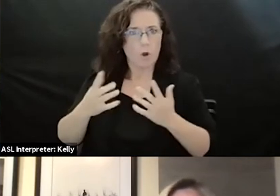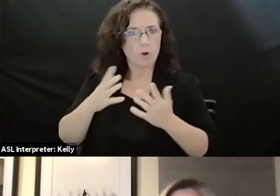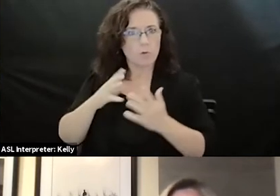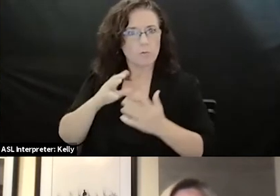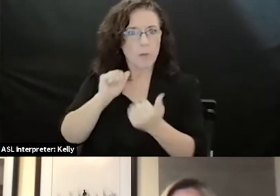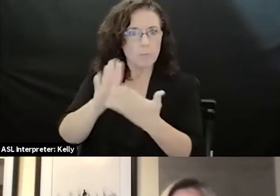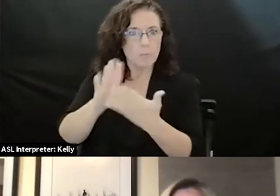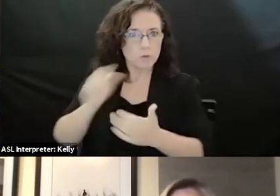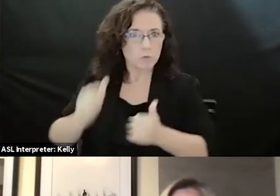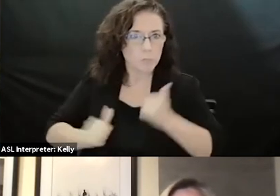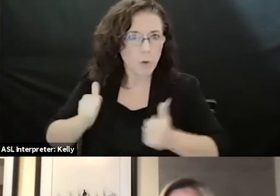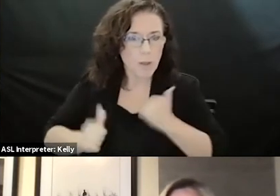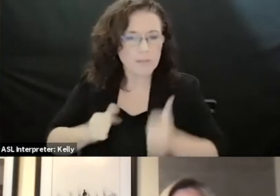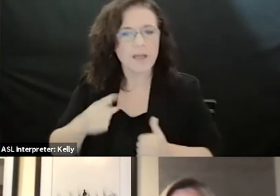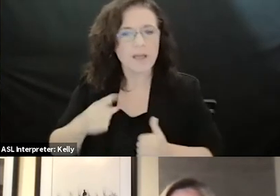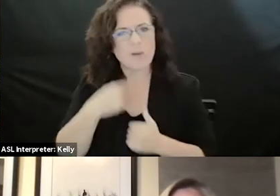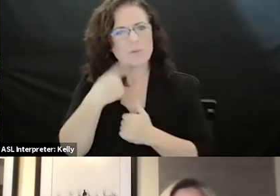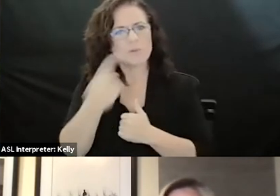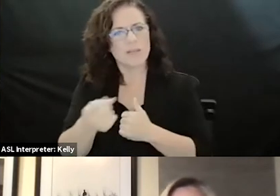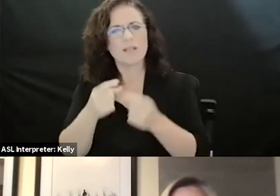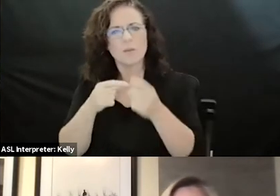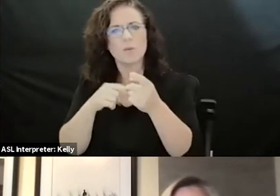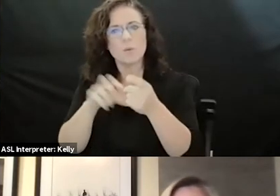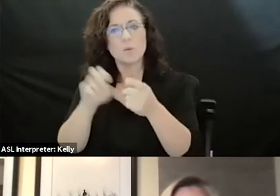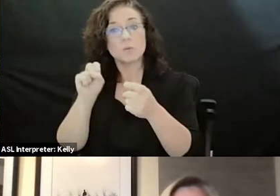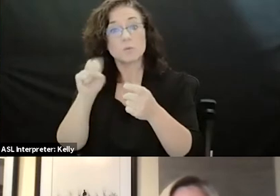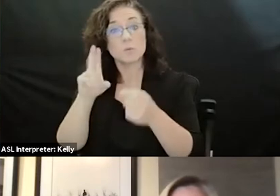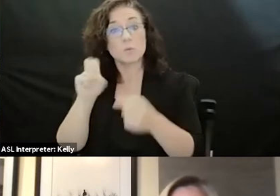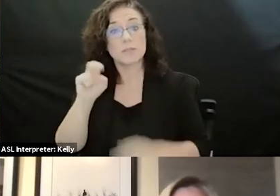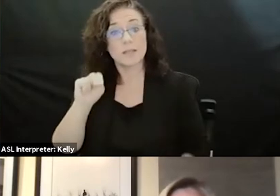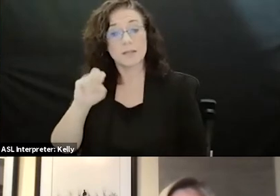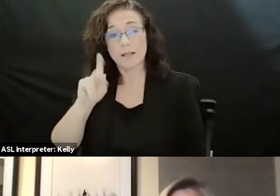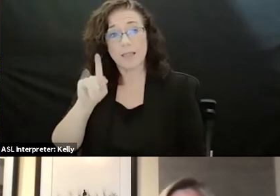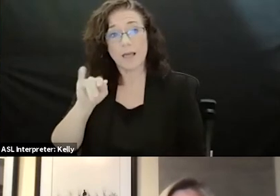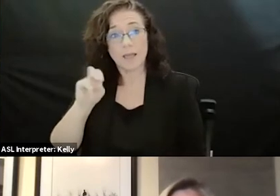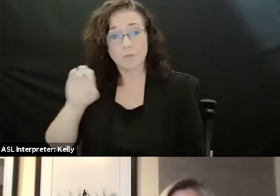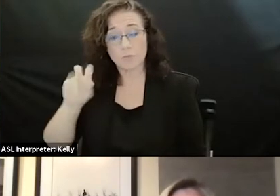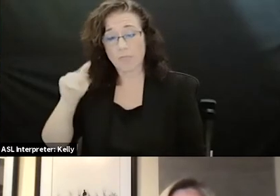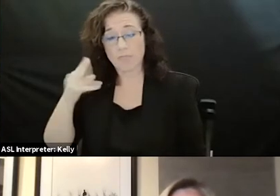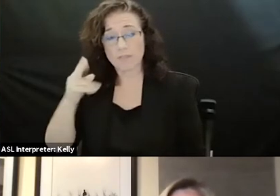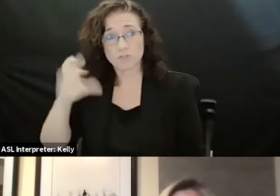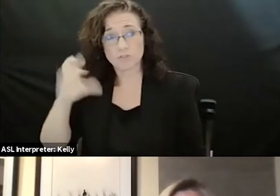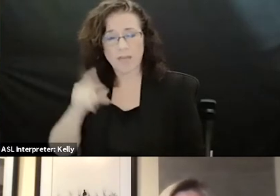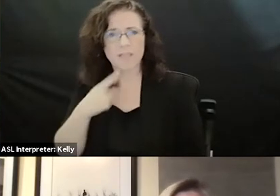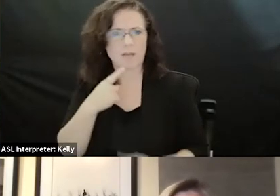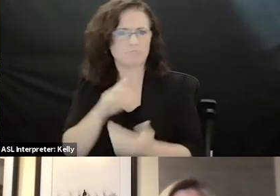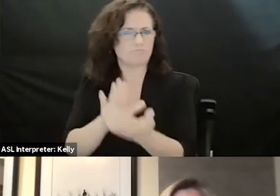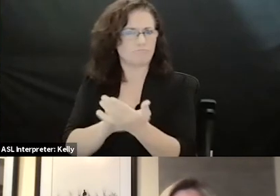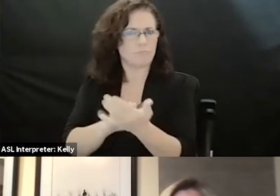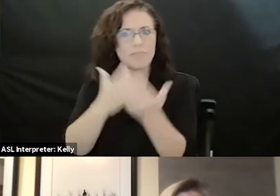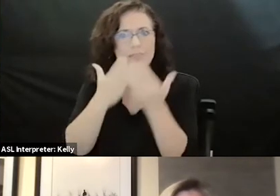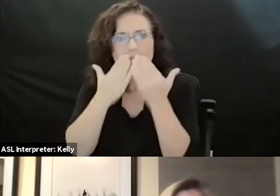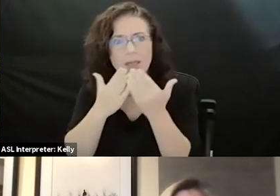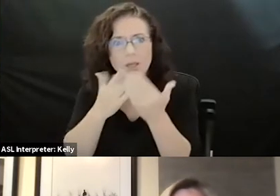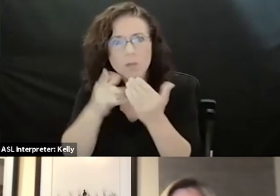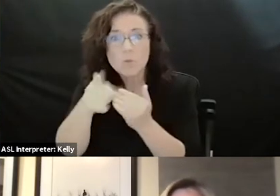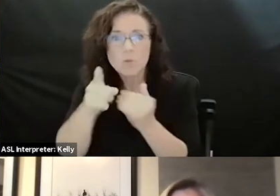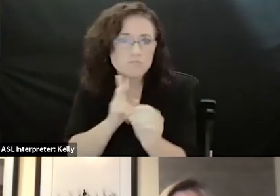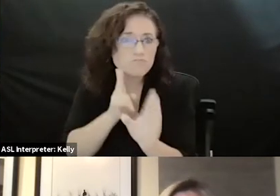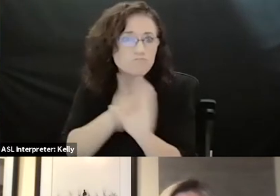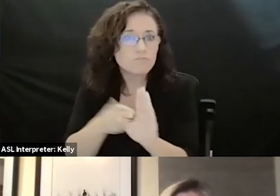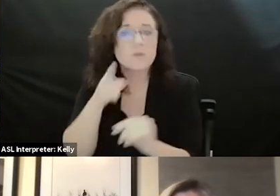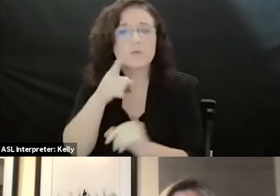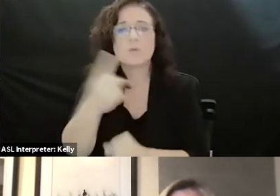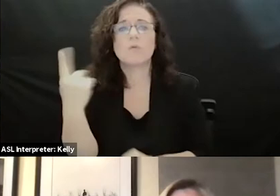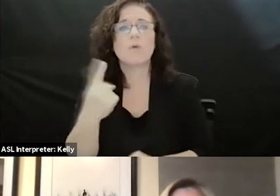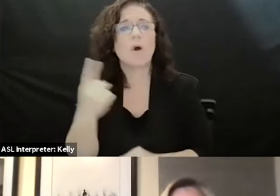throughout this process throughout the last since you came on board and certainly through the pandemic of always we have stating the goal which is